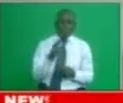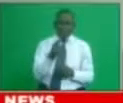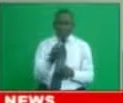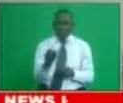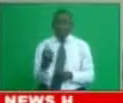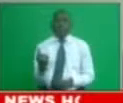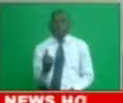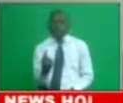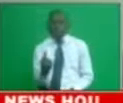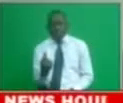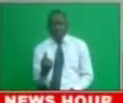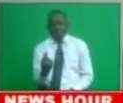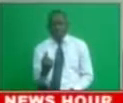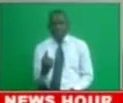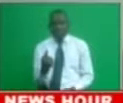is